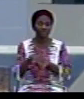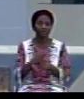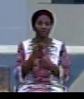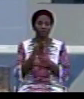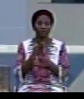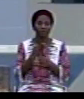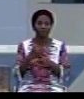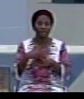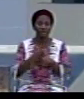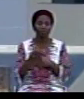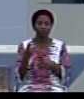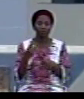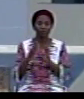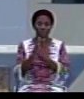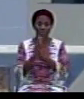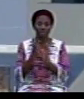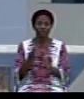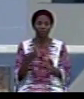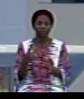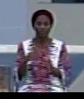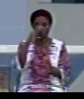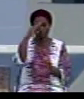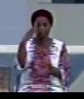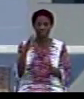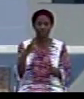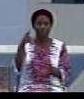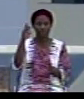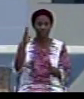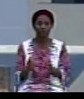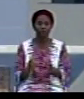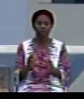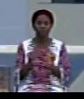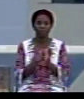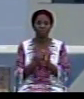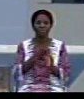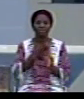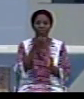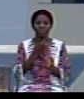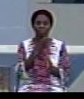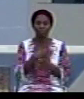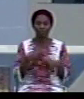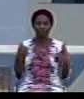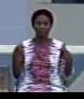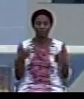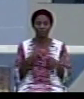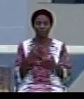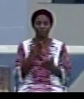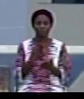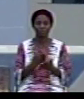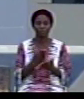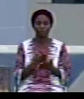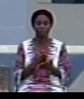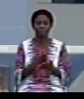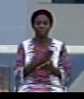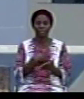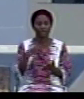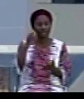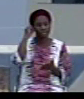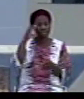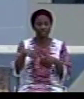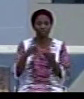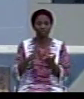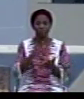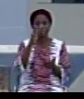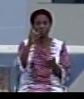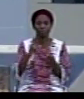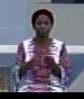man of God, that cough and pain simply stopped. And he says he gives the glory praise to the God Lord. Almighty.